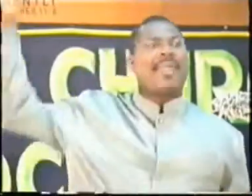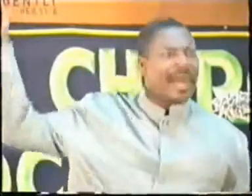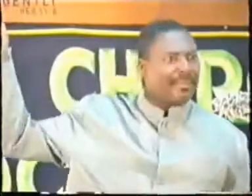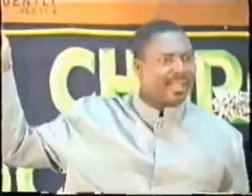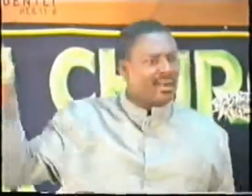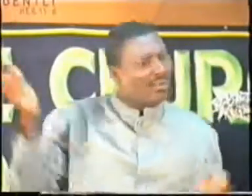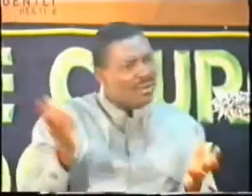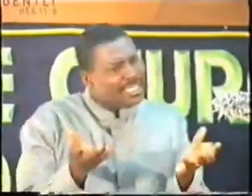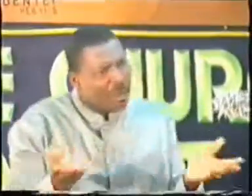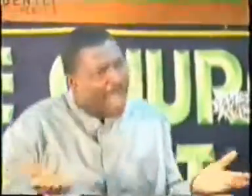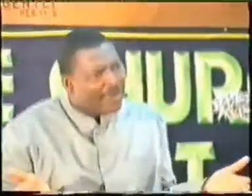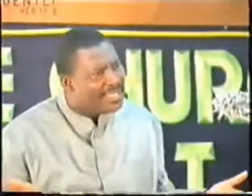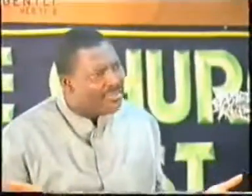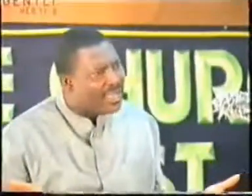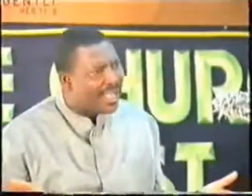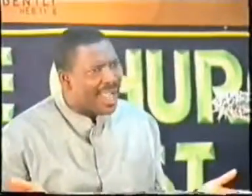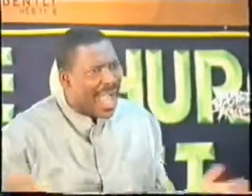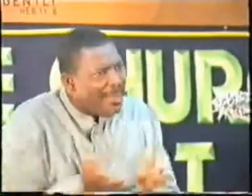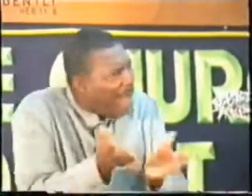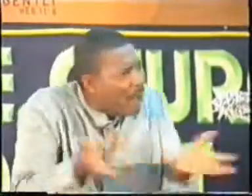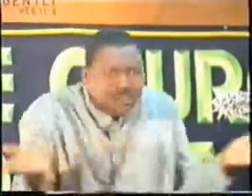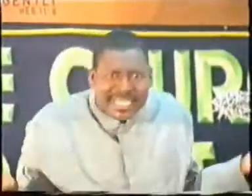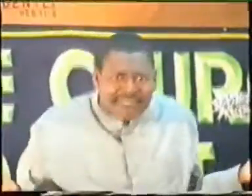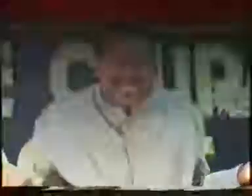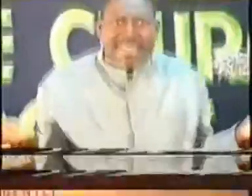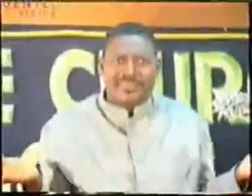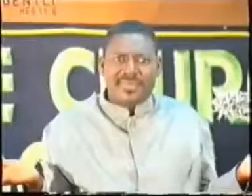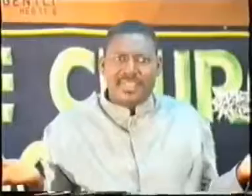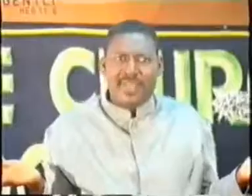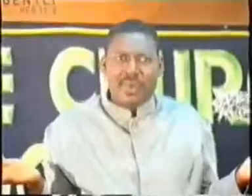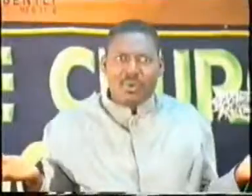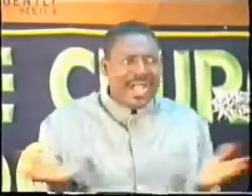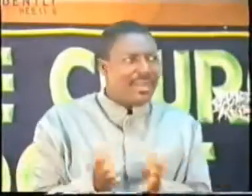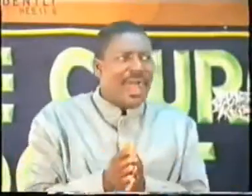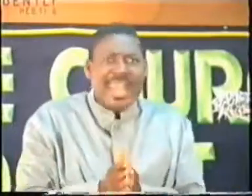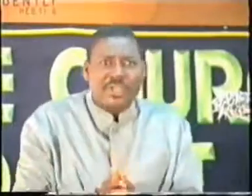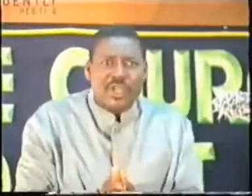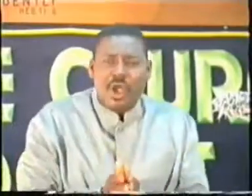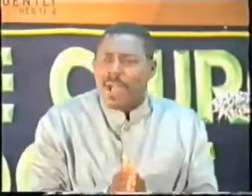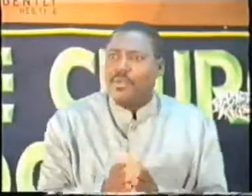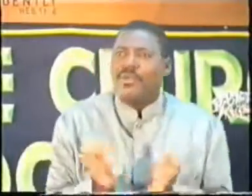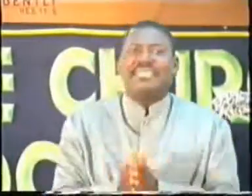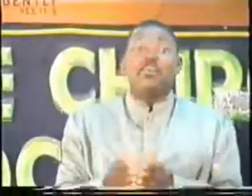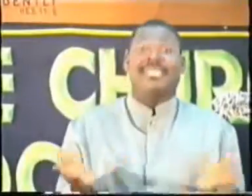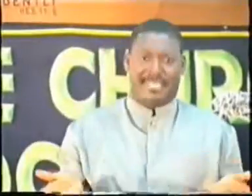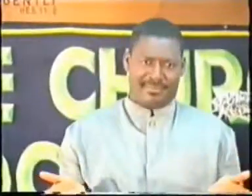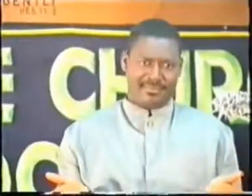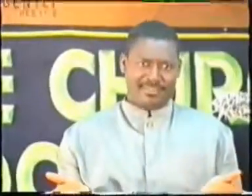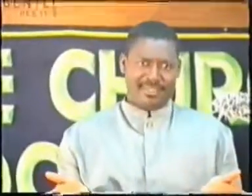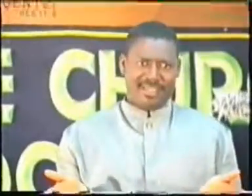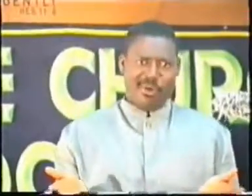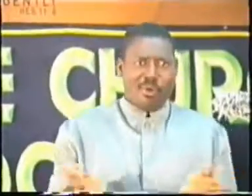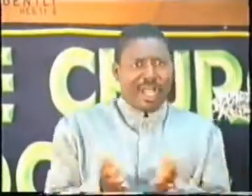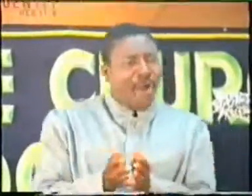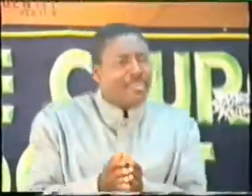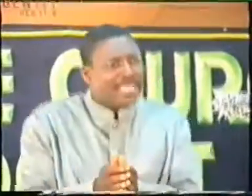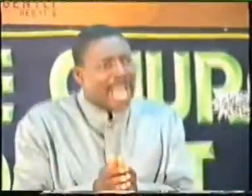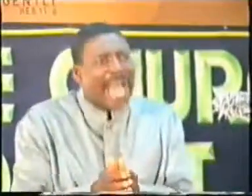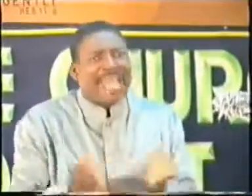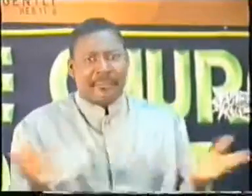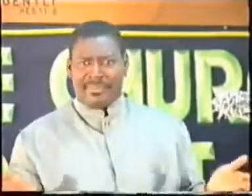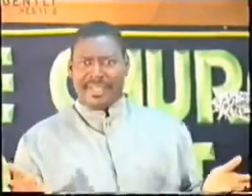ubisi Abraham. Unti wo Bible nasi nyeye. Abraham was not a Christian. Uka se wane ye Christo ni wo Bible ubiku nasi Mose. Okaka